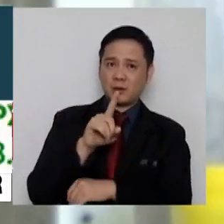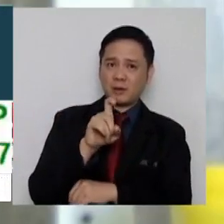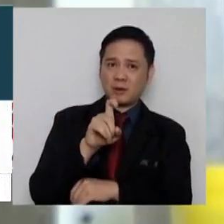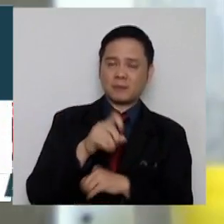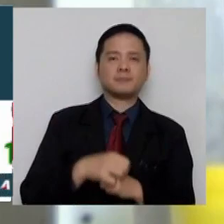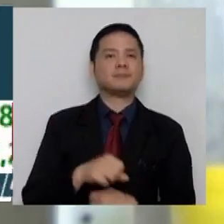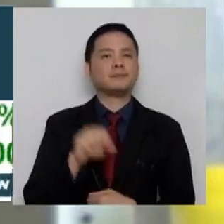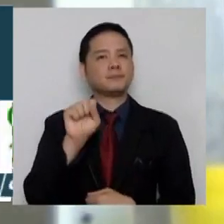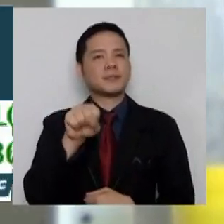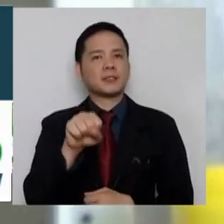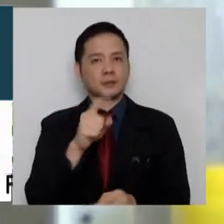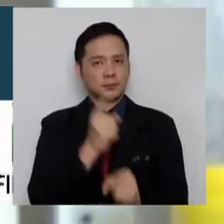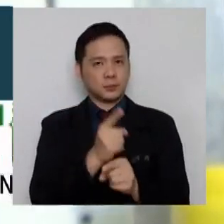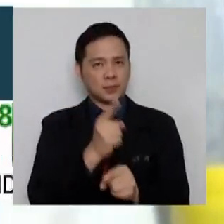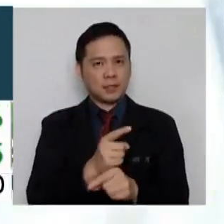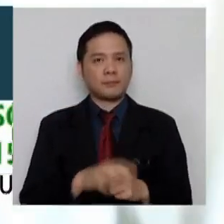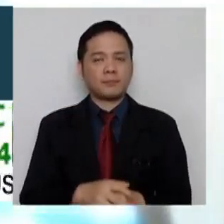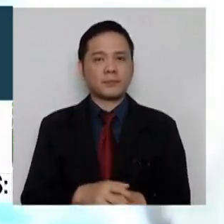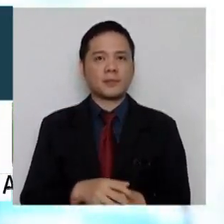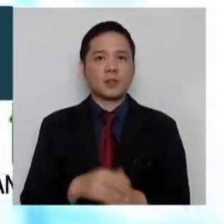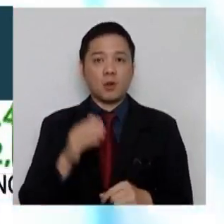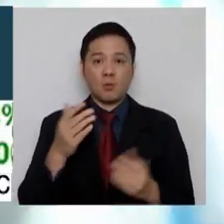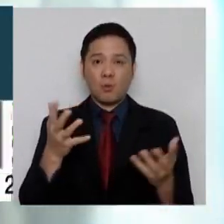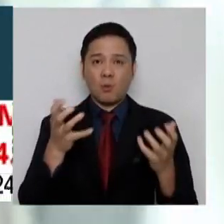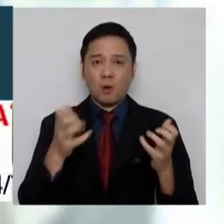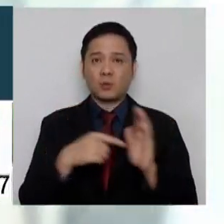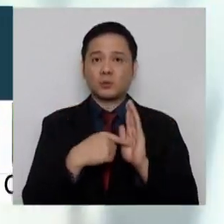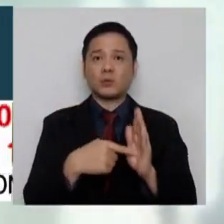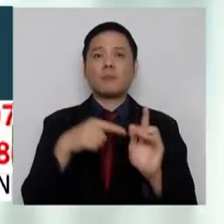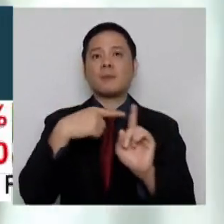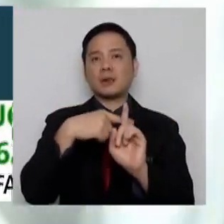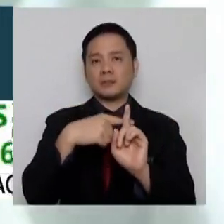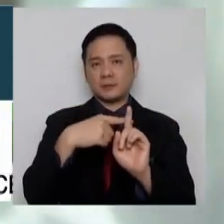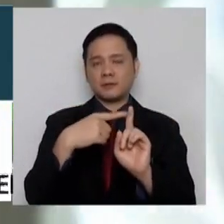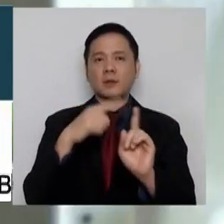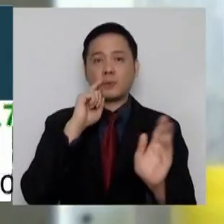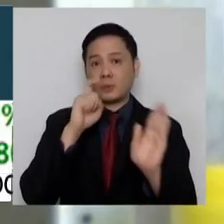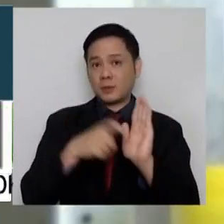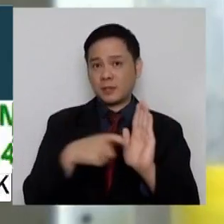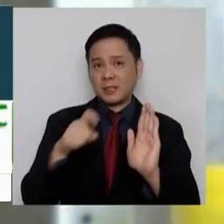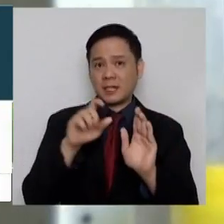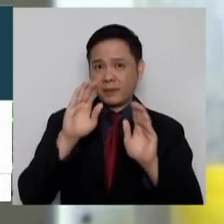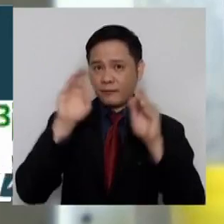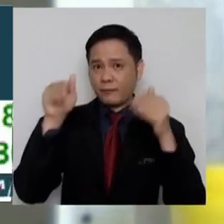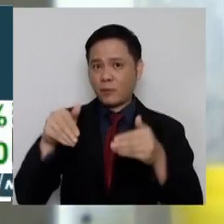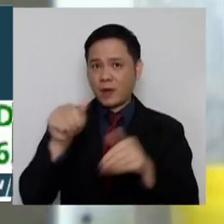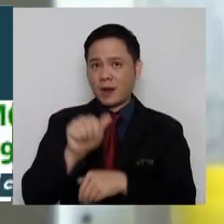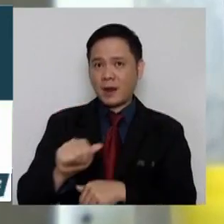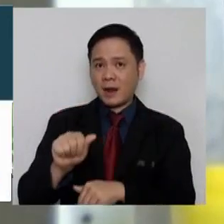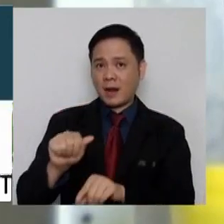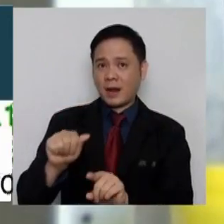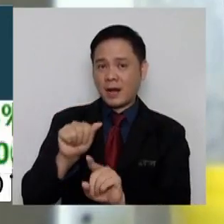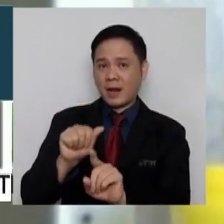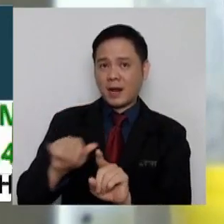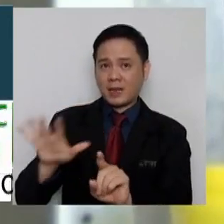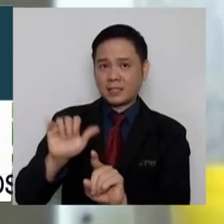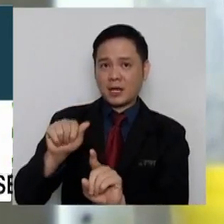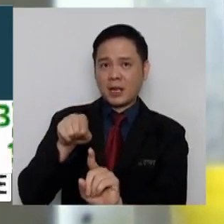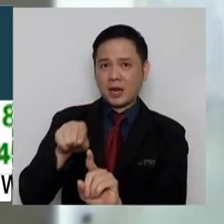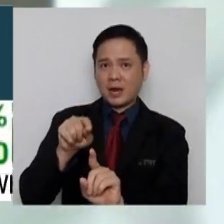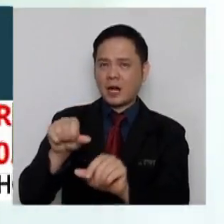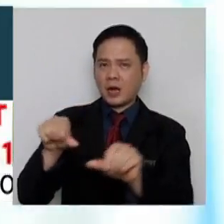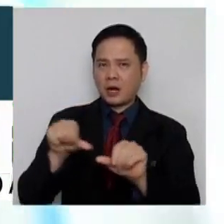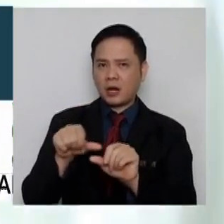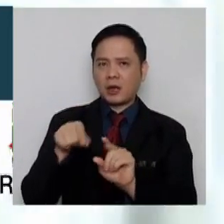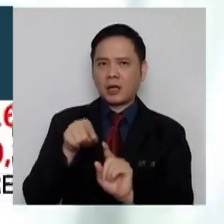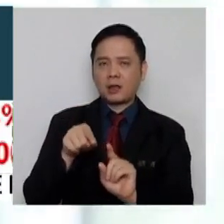the situation, at least in the Southeast Asian region, let's put the focus on the Delta variant and how it has sort of spread in